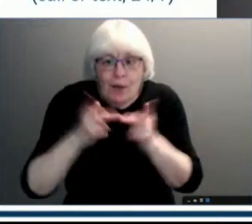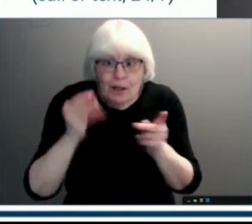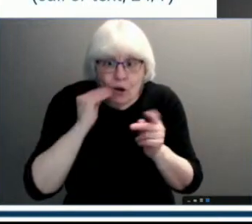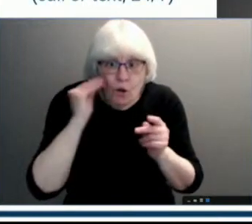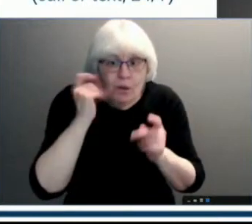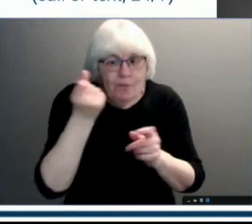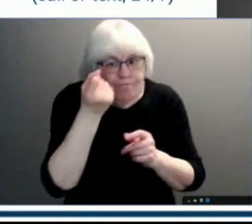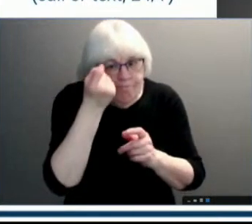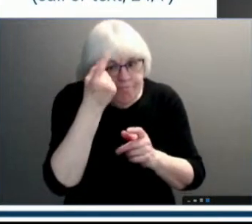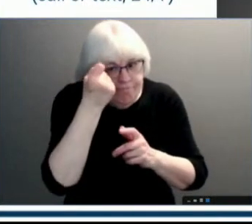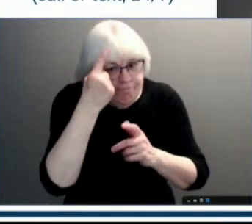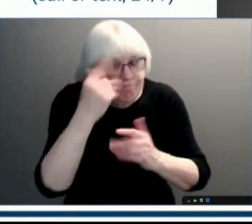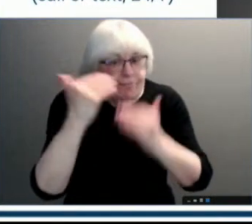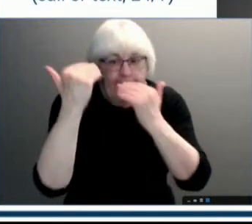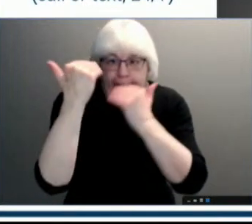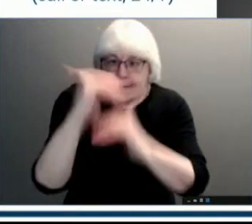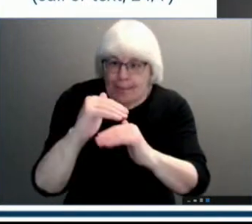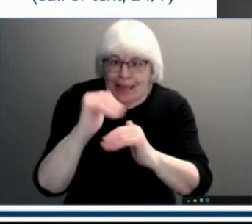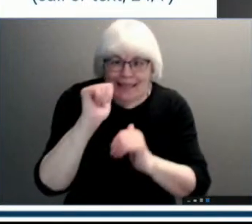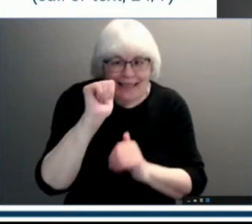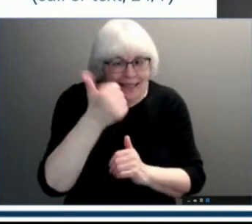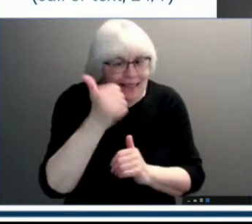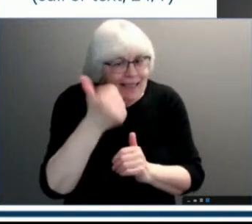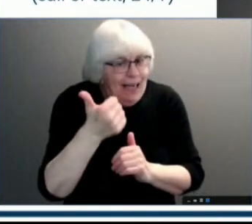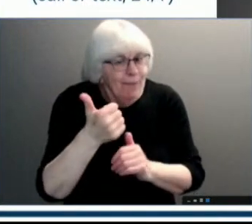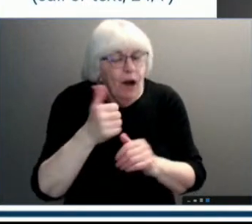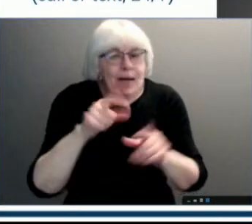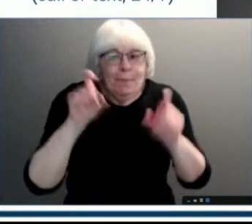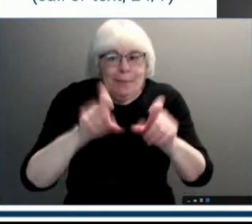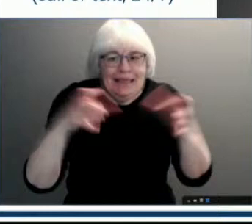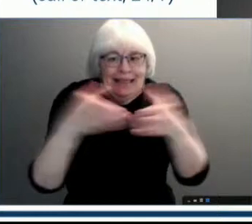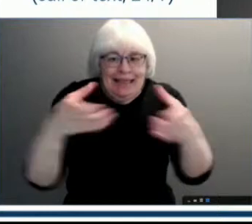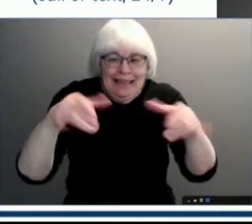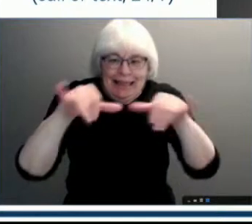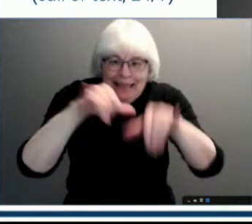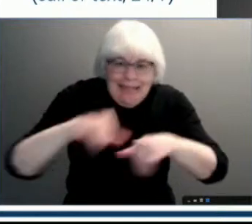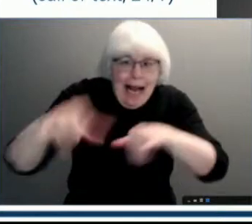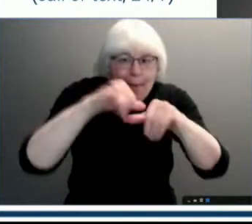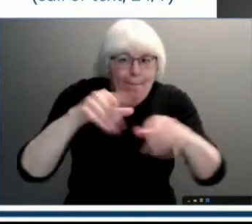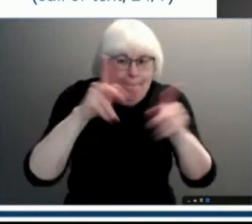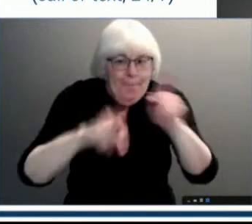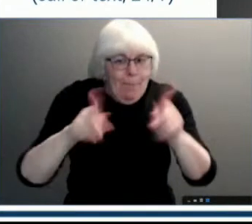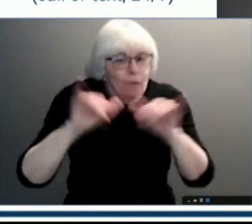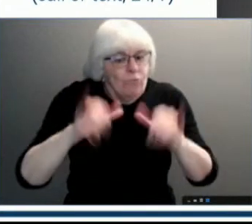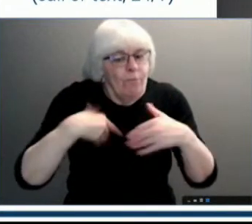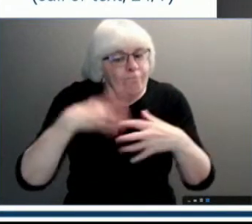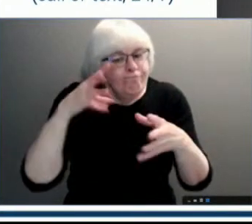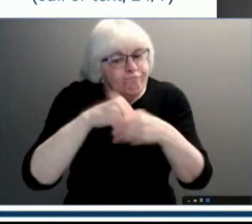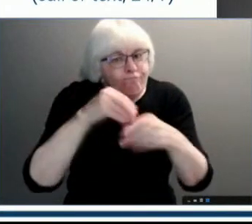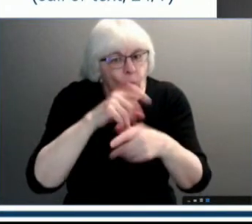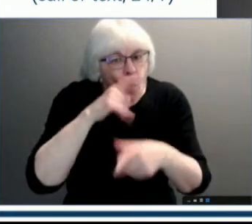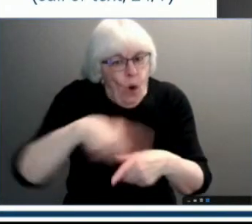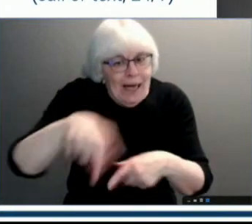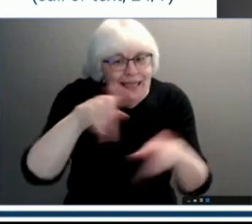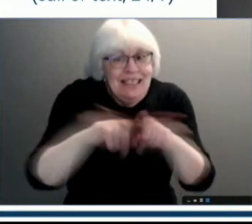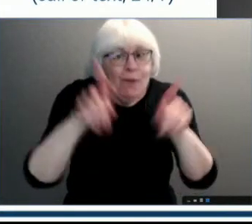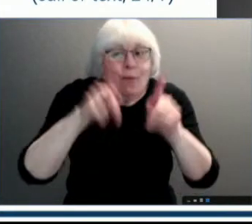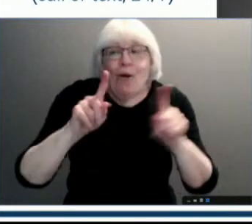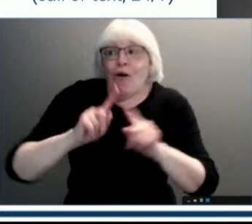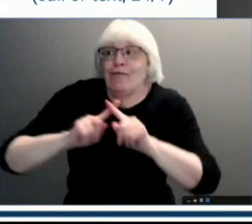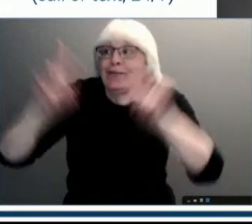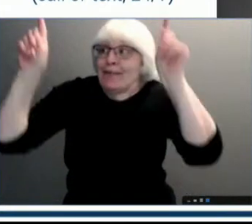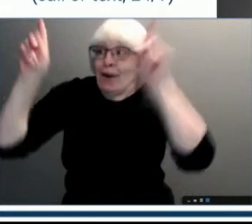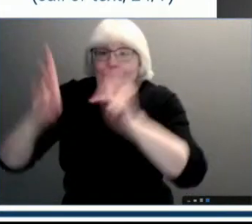of 10 should be consistent with the same people you've been getting together with throughout the holidays. Careful masking, all those other rules.